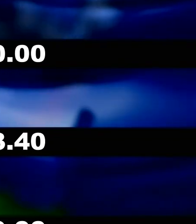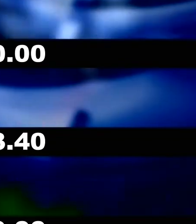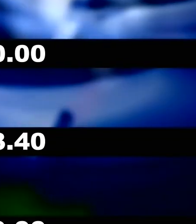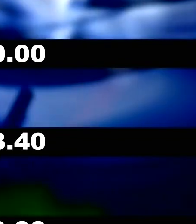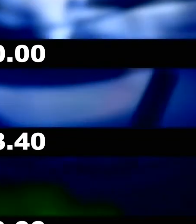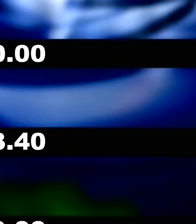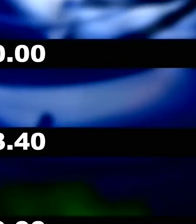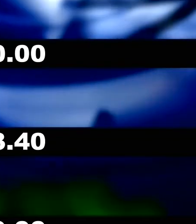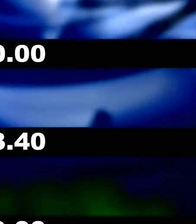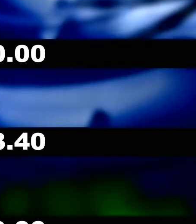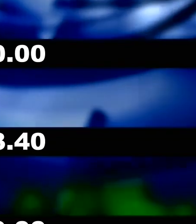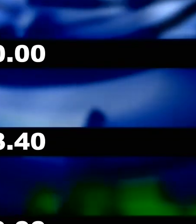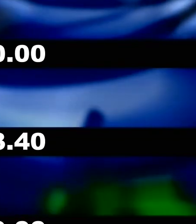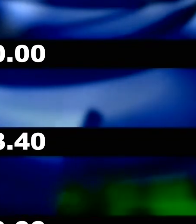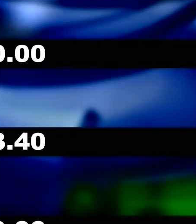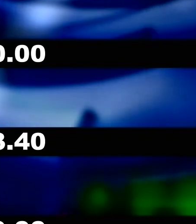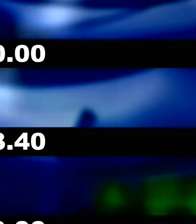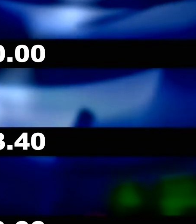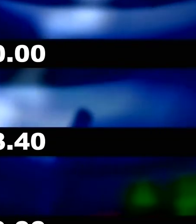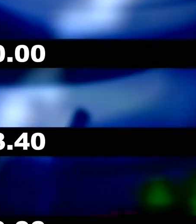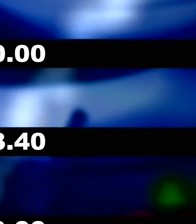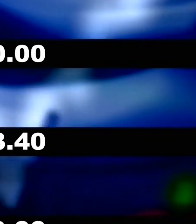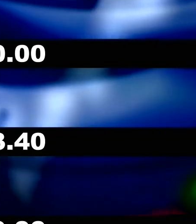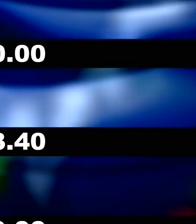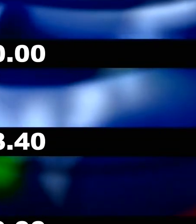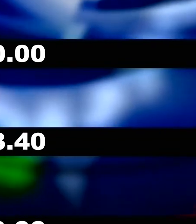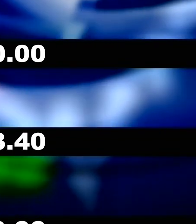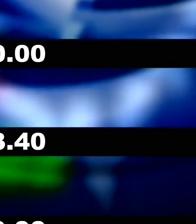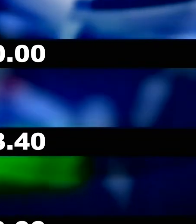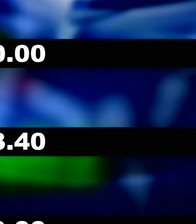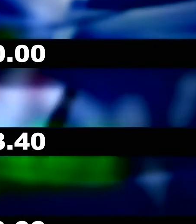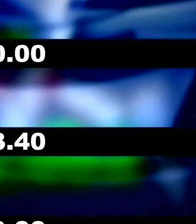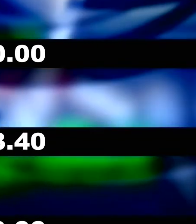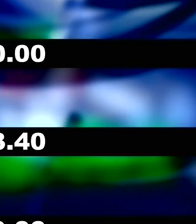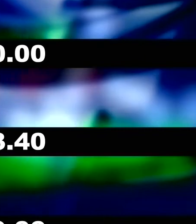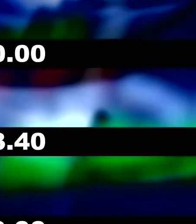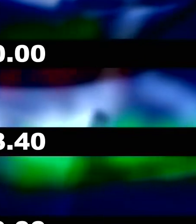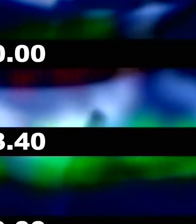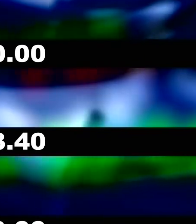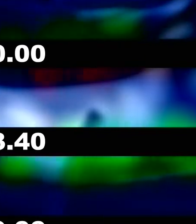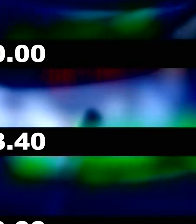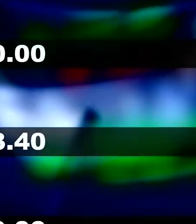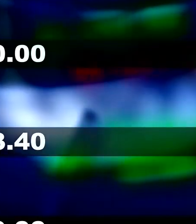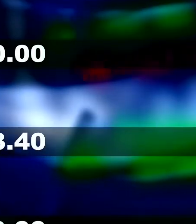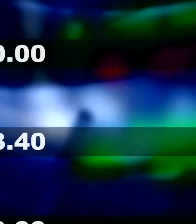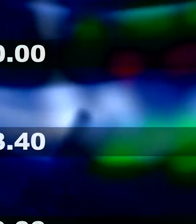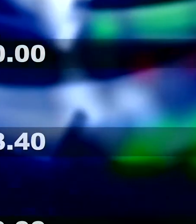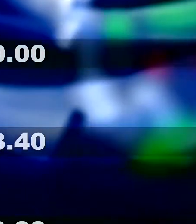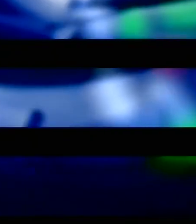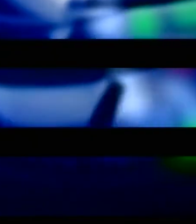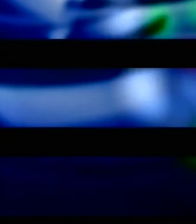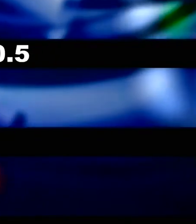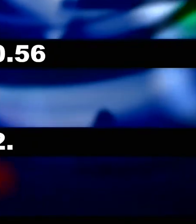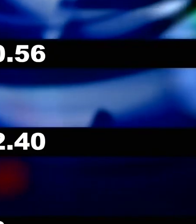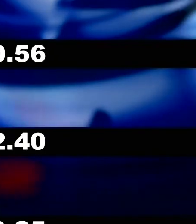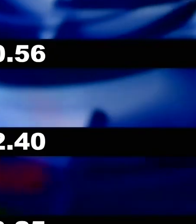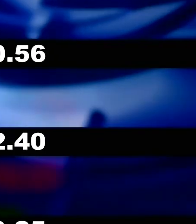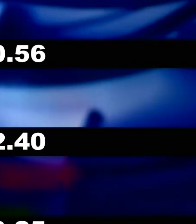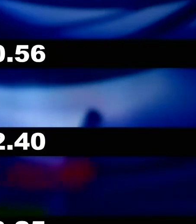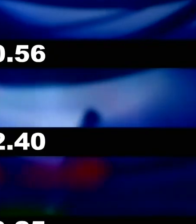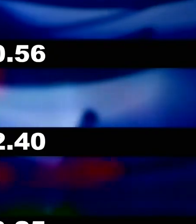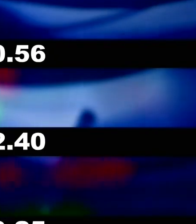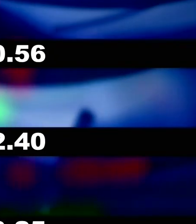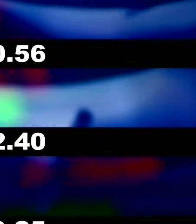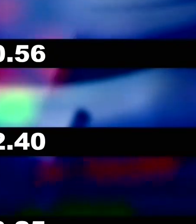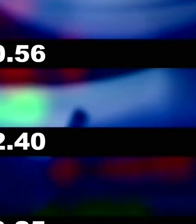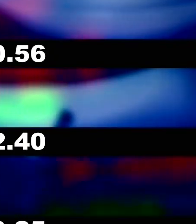$544,900, and they were followed by National Flour Mills Limited and First Caribbean International Bank Limited. And right here in Barbados,